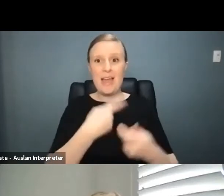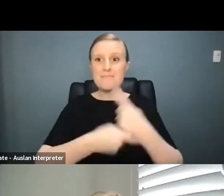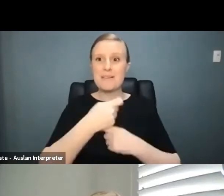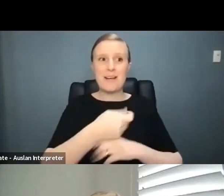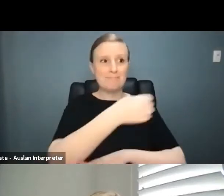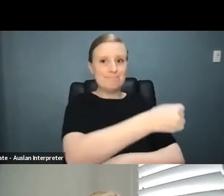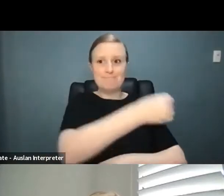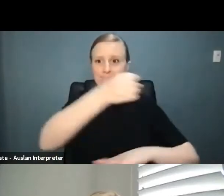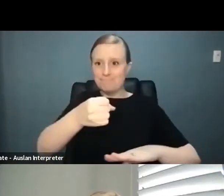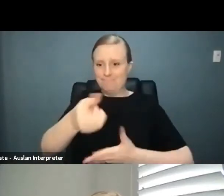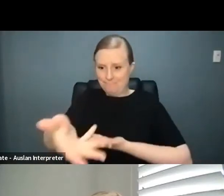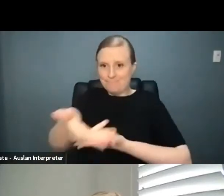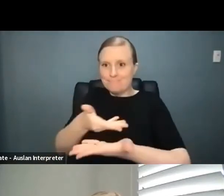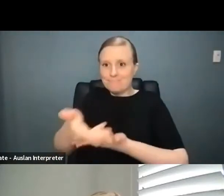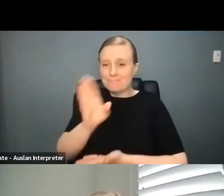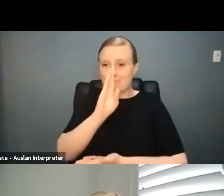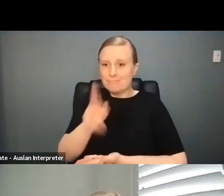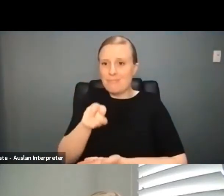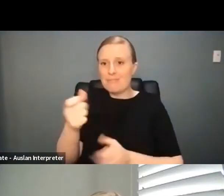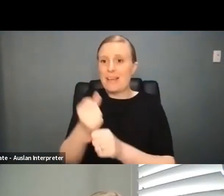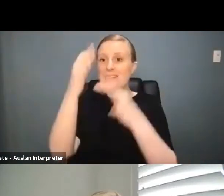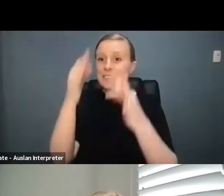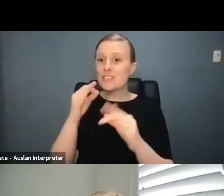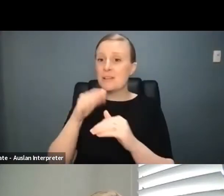and she's going to be sadly missed.